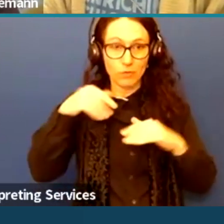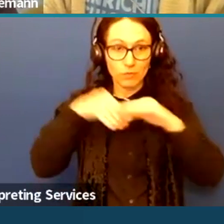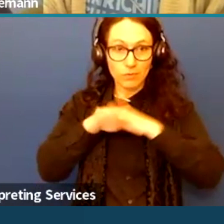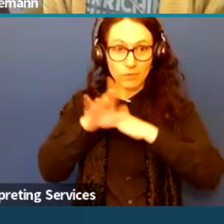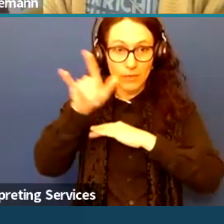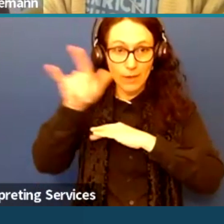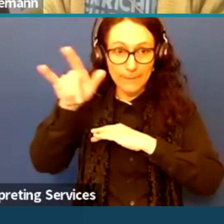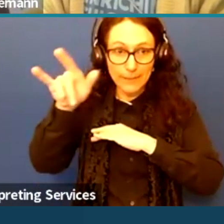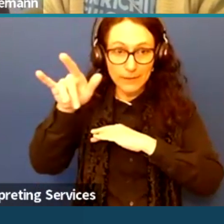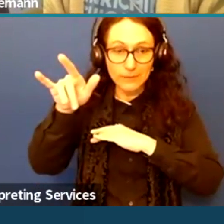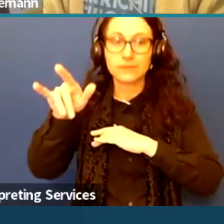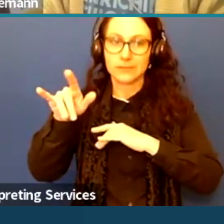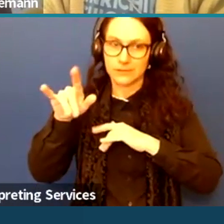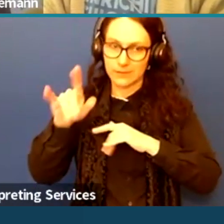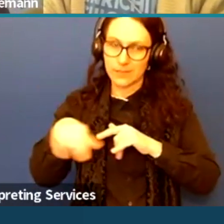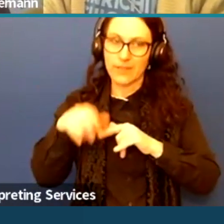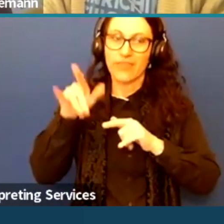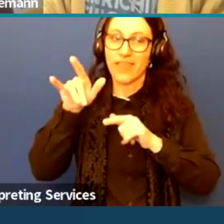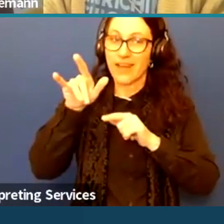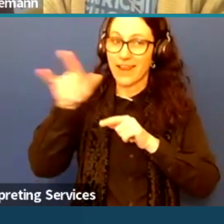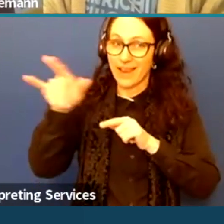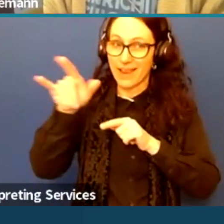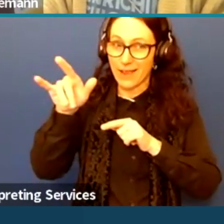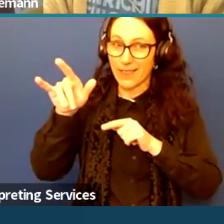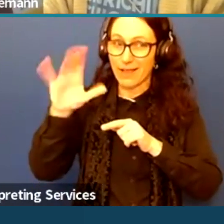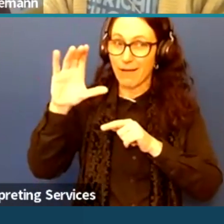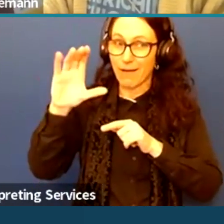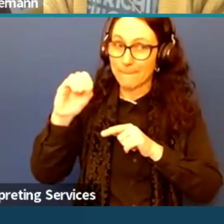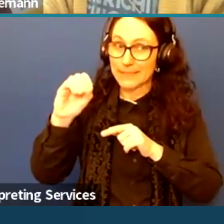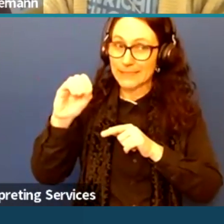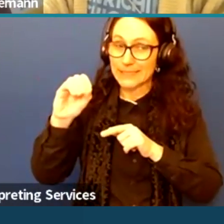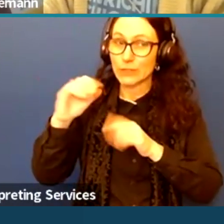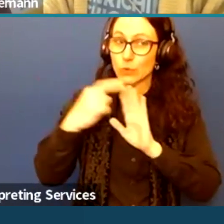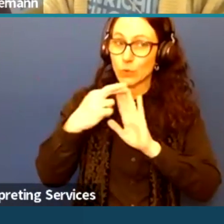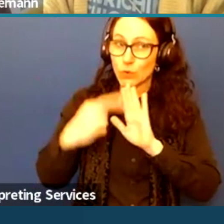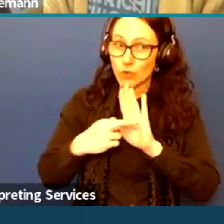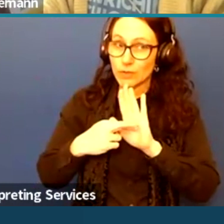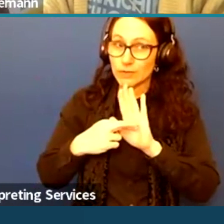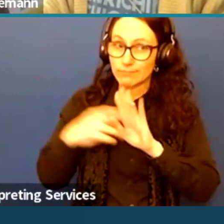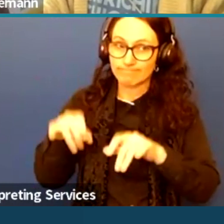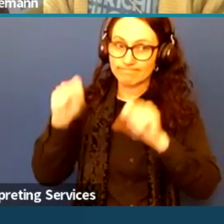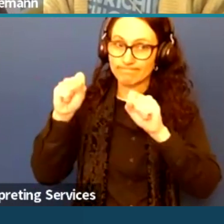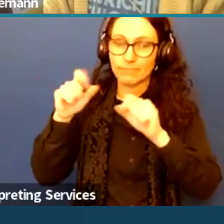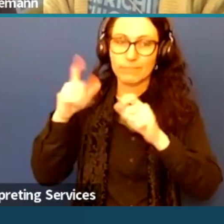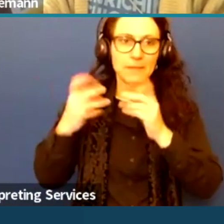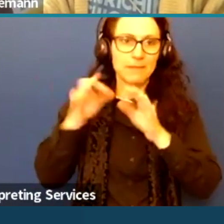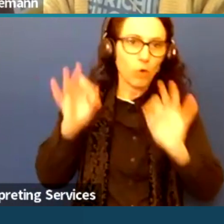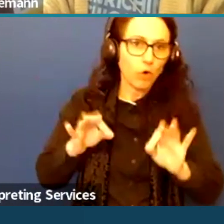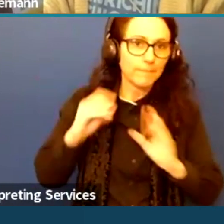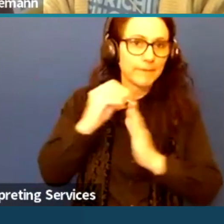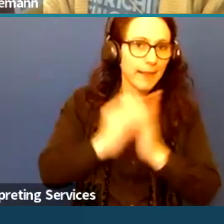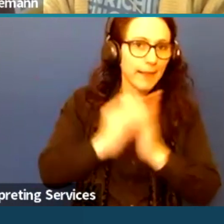Air Carrier Access Act kicks in, and that's why you might have an airline that has a form that you need to fill out or things that you need to